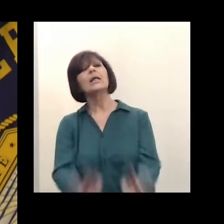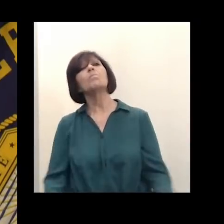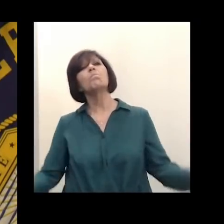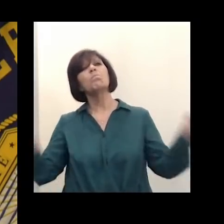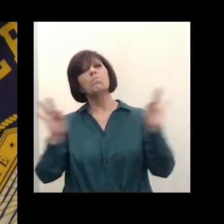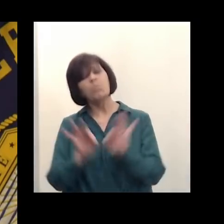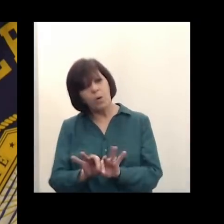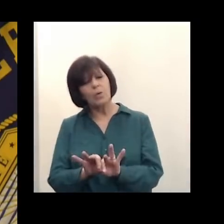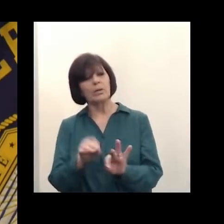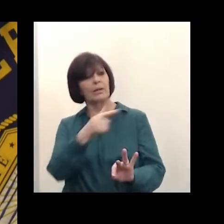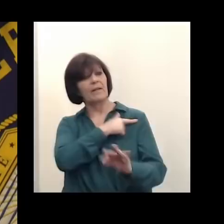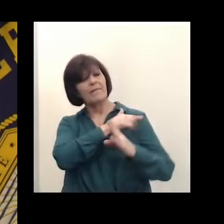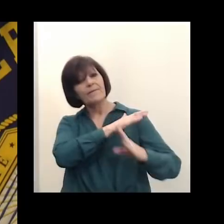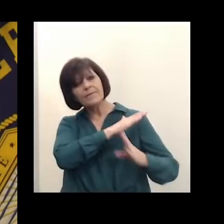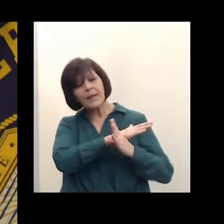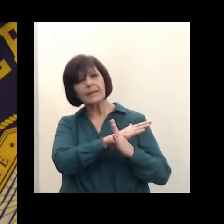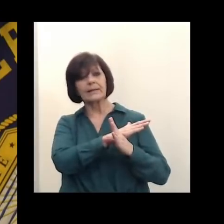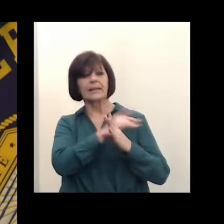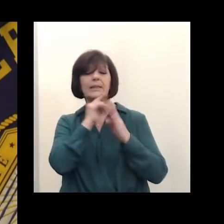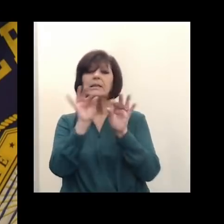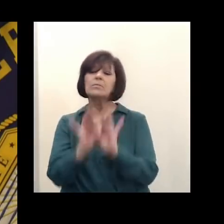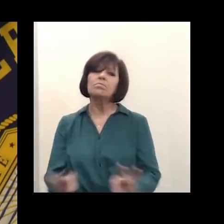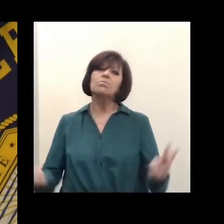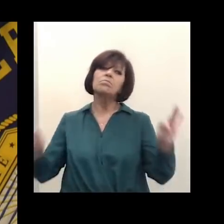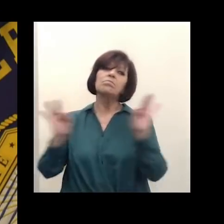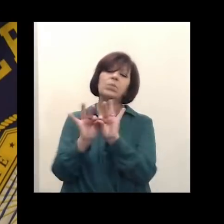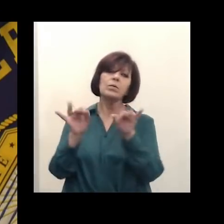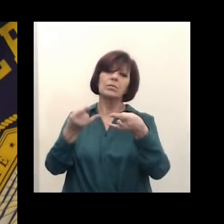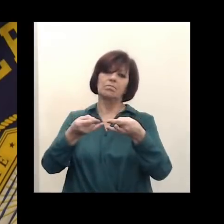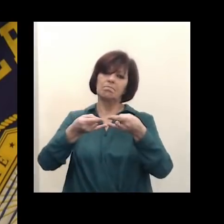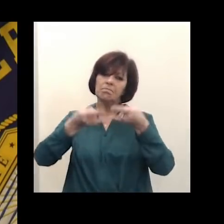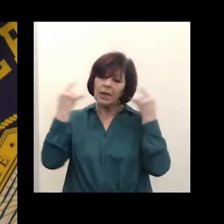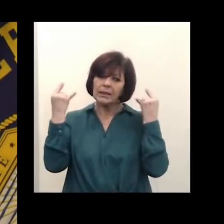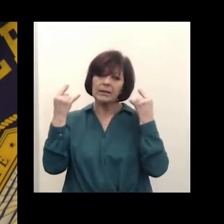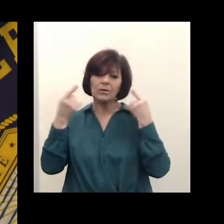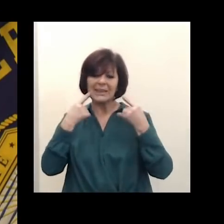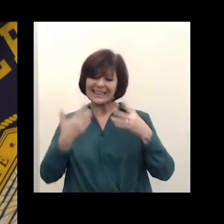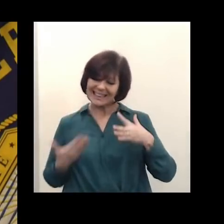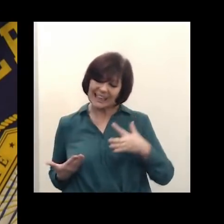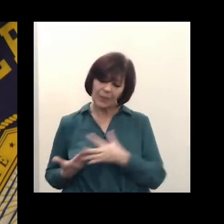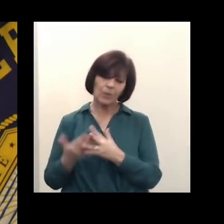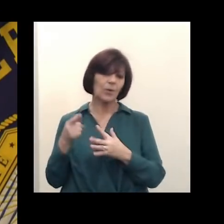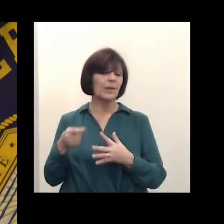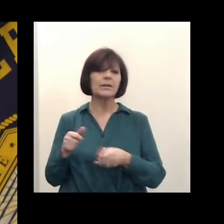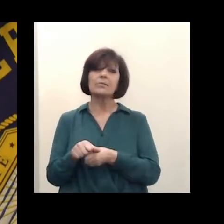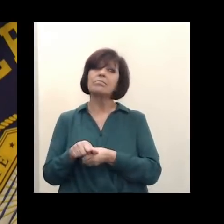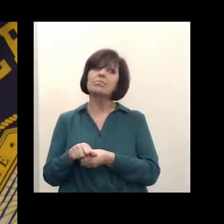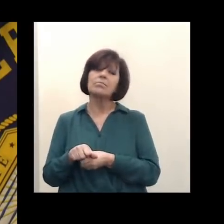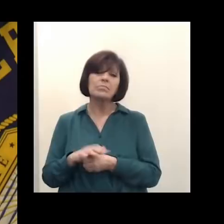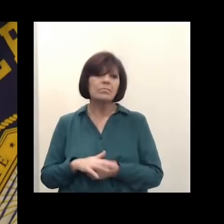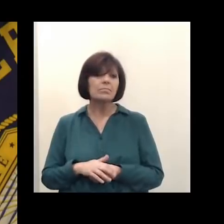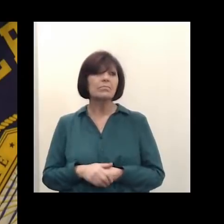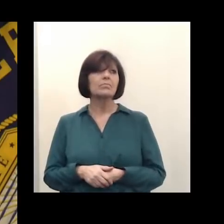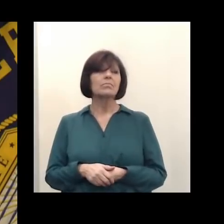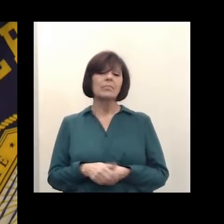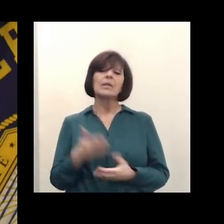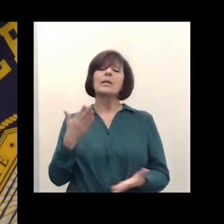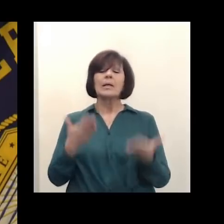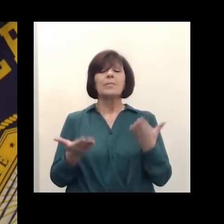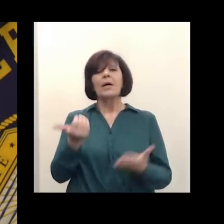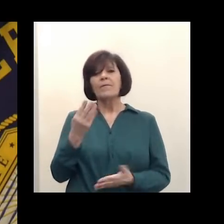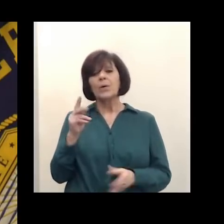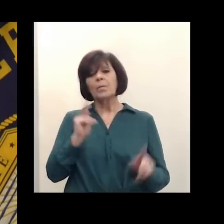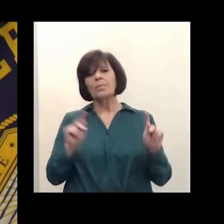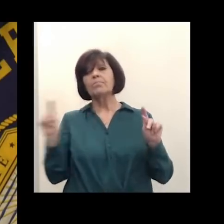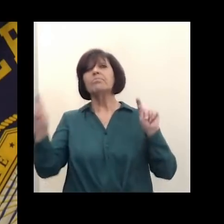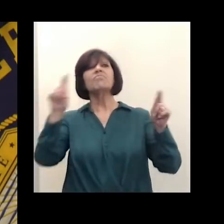get vaccinated. It is important that we wear masks until we can get through this really nasty wave. So there may be a few out there who are